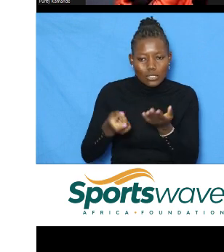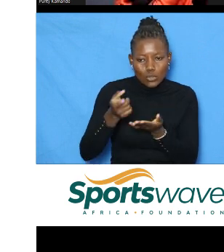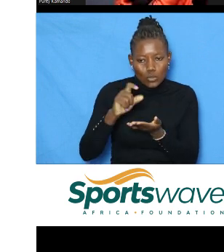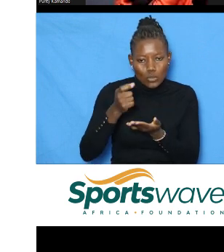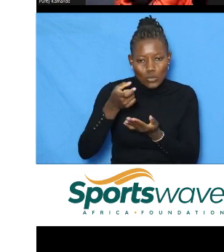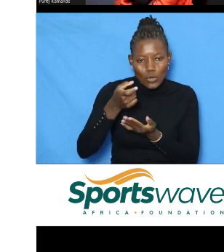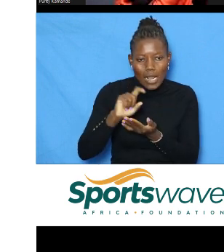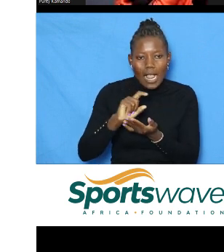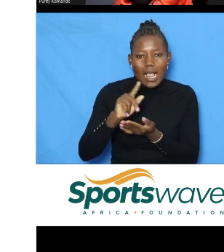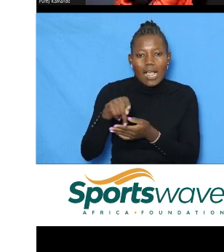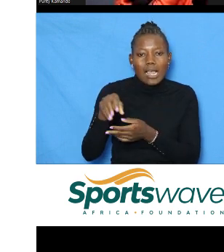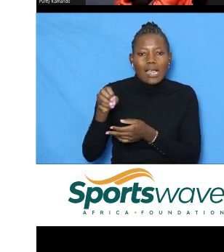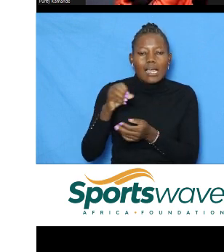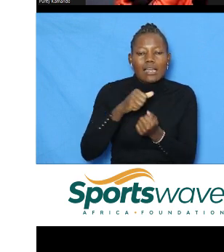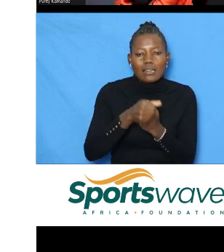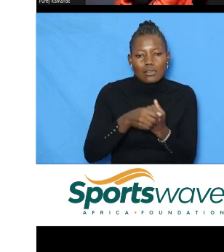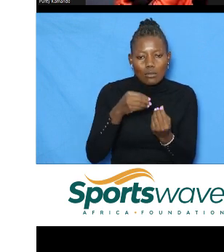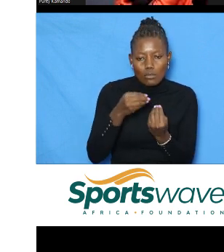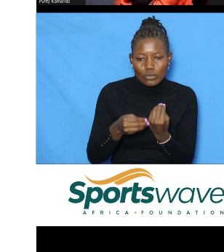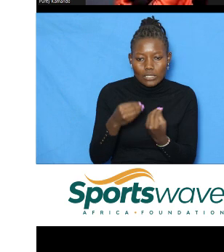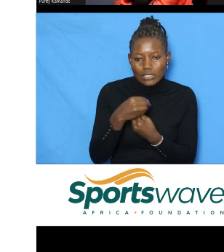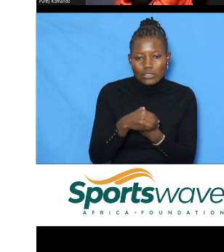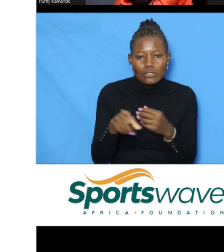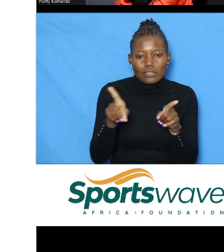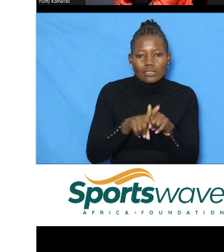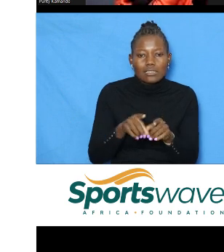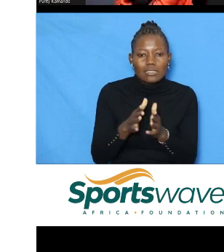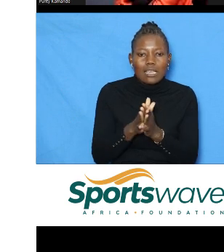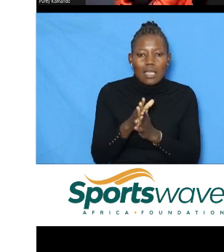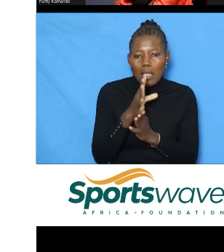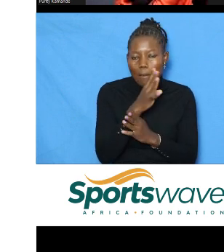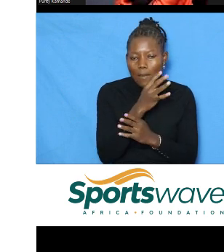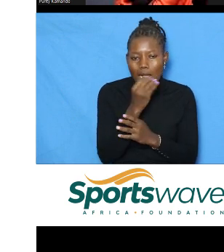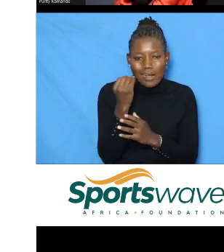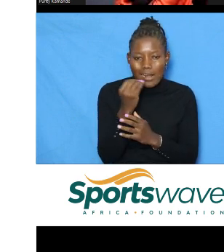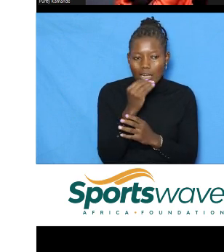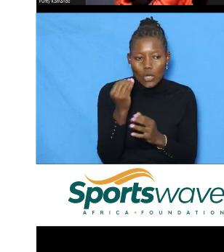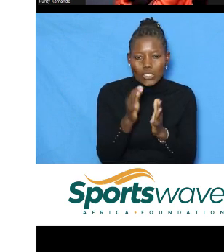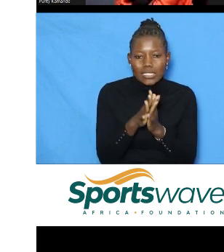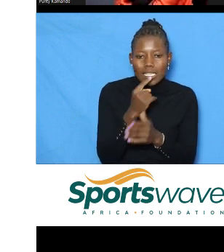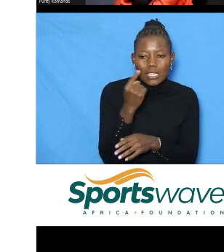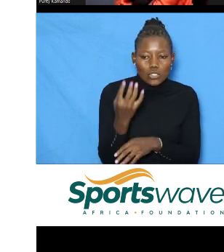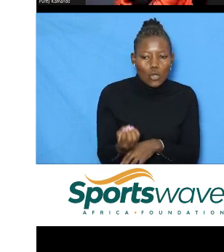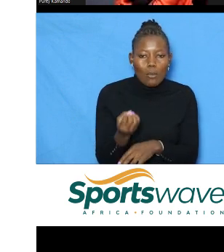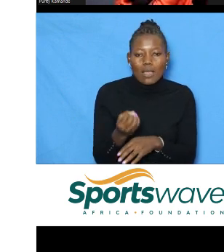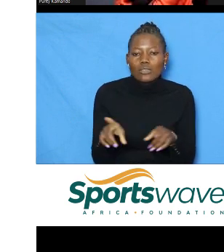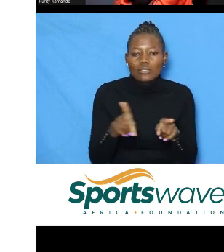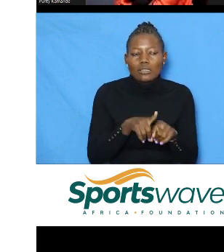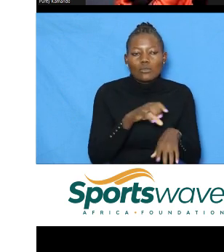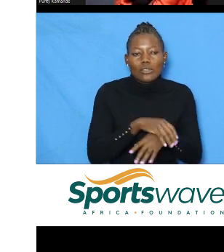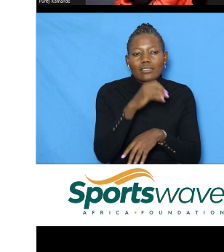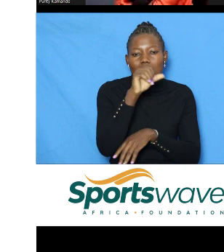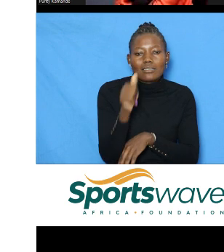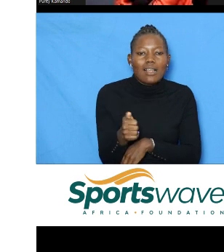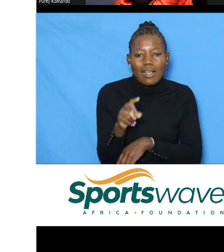extra carbohydrates. If you decide to add your carrots, your tomatoes, then you're also getting other vitamins and minerals